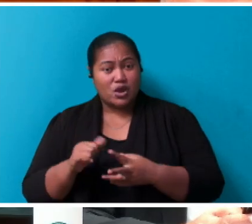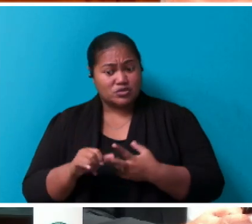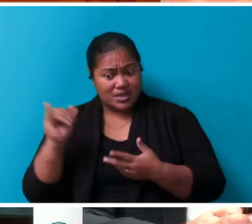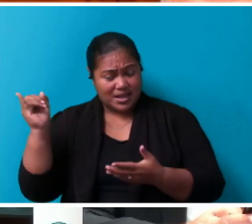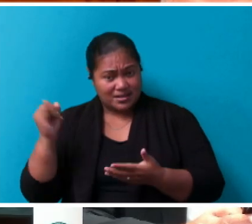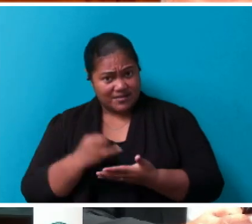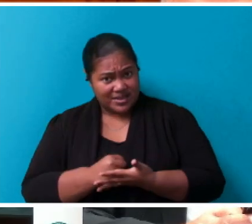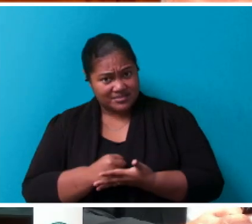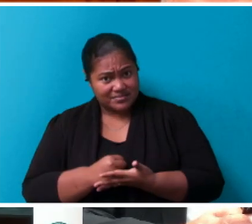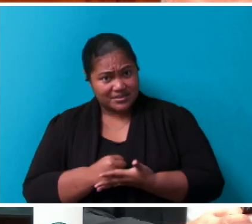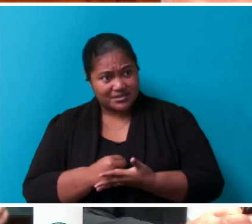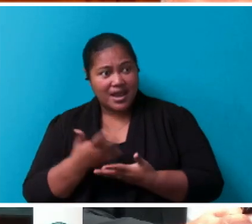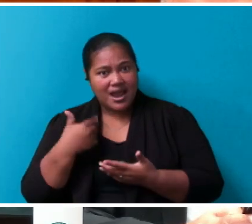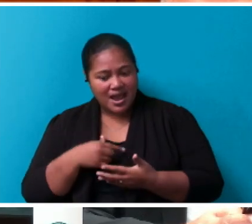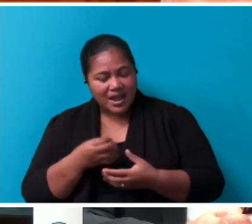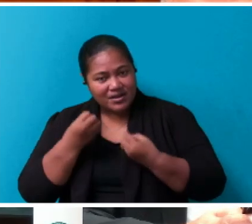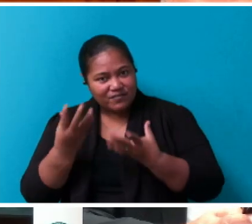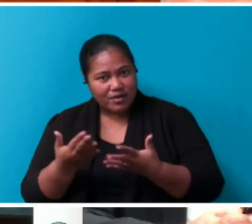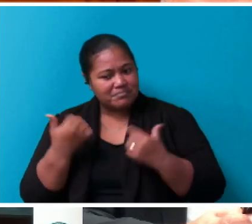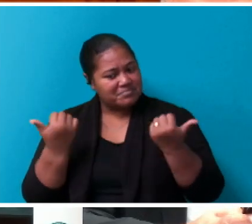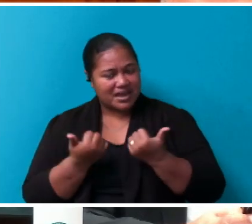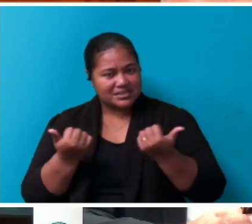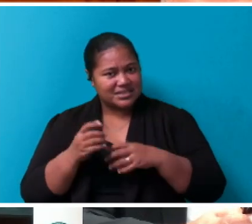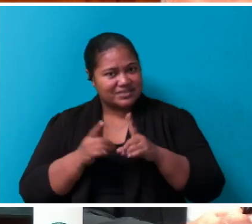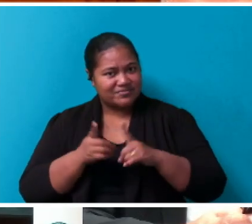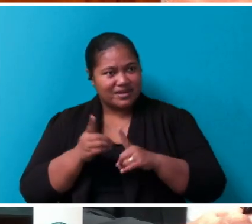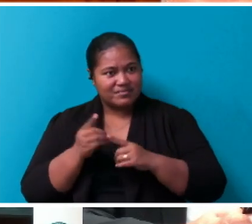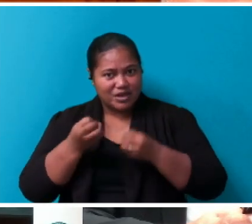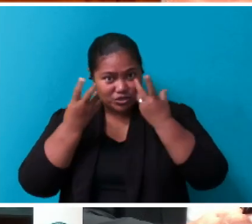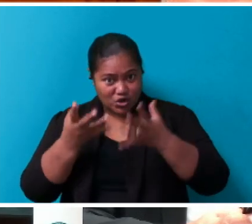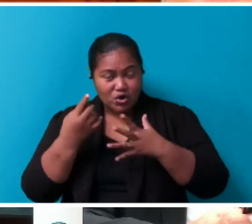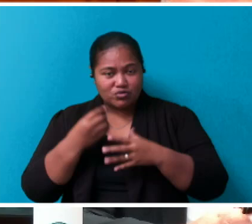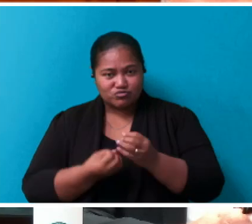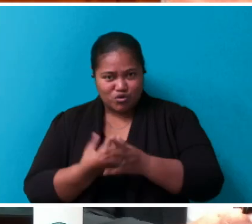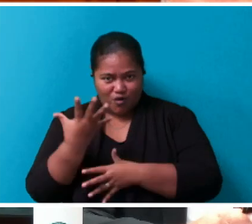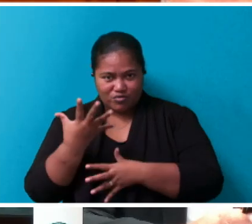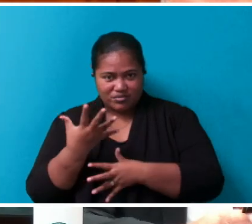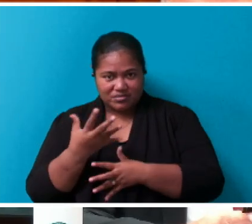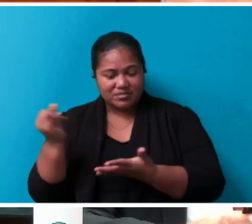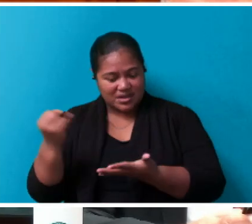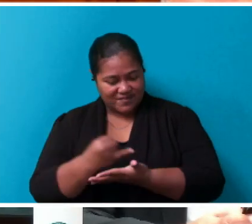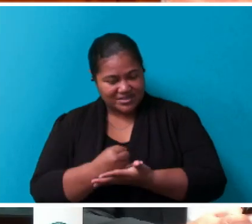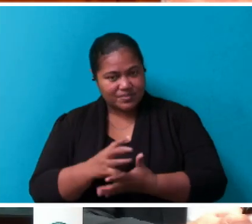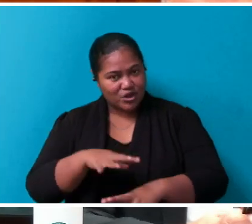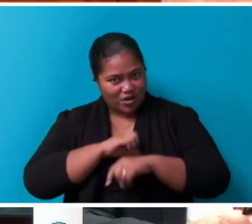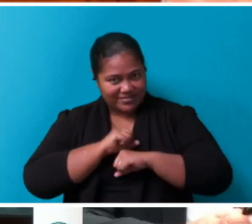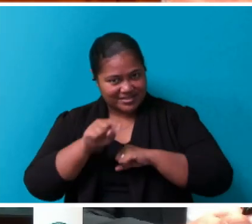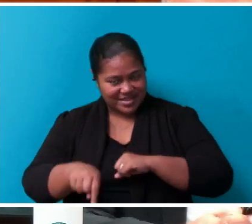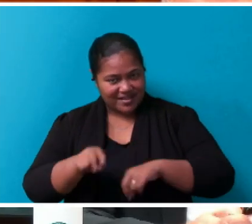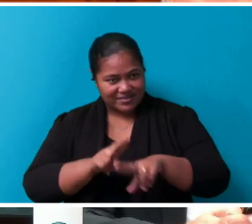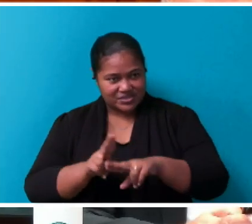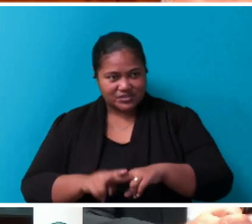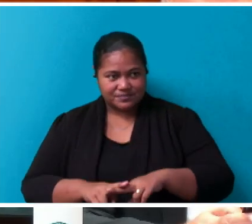you of the several major developments signaling a growth in investor confidence in Fiji. The first, which